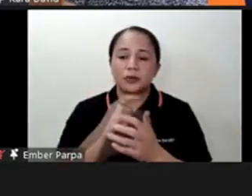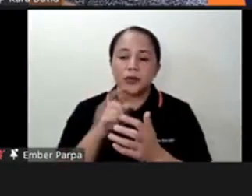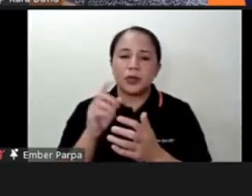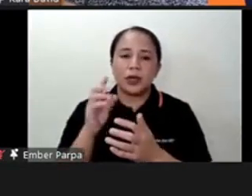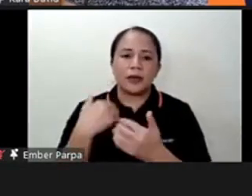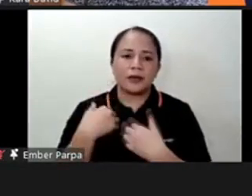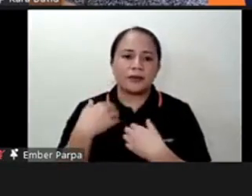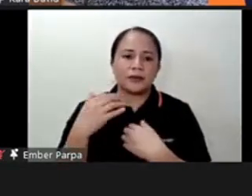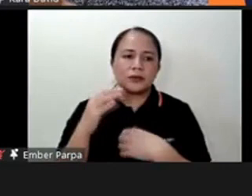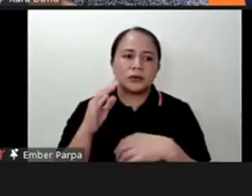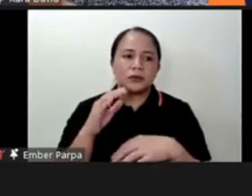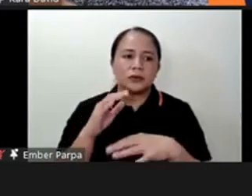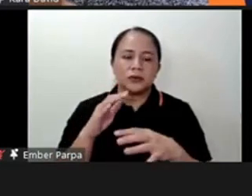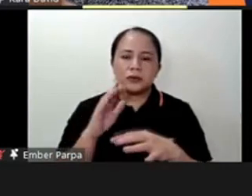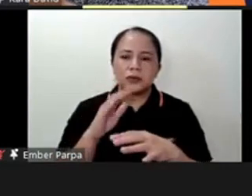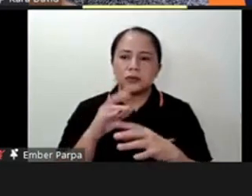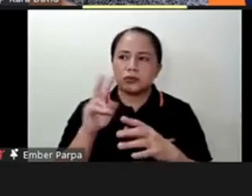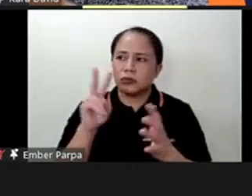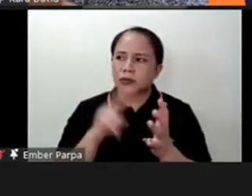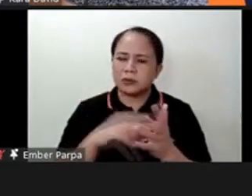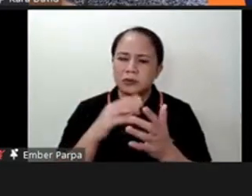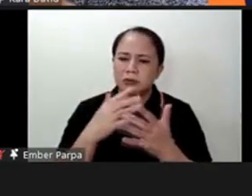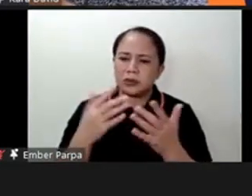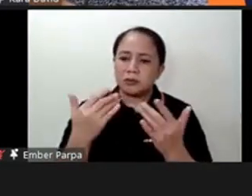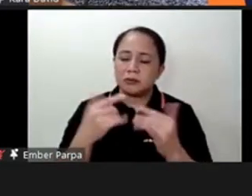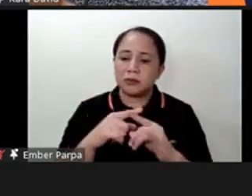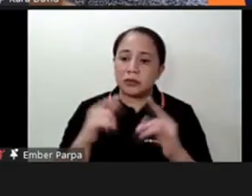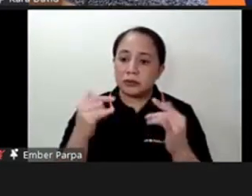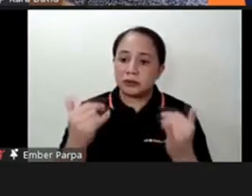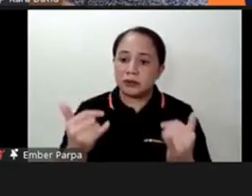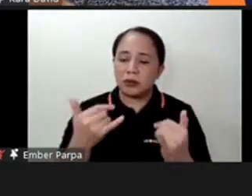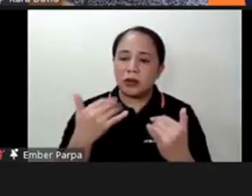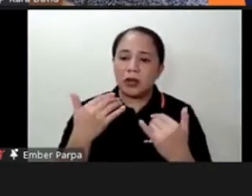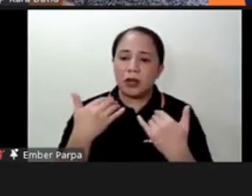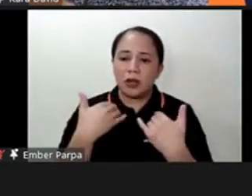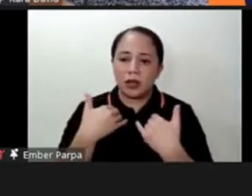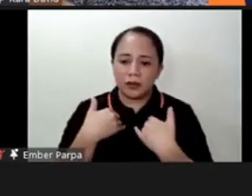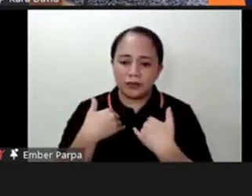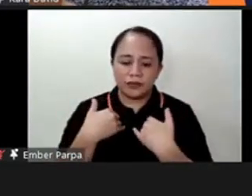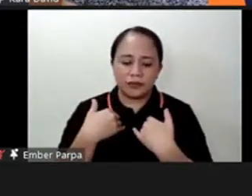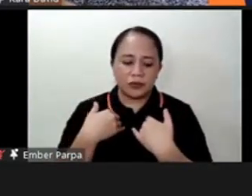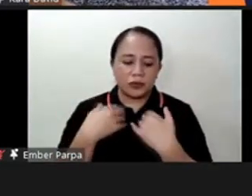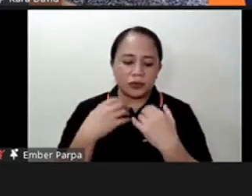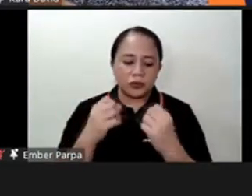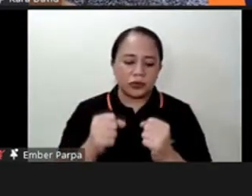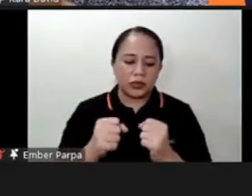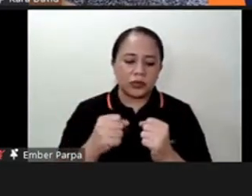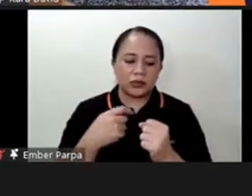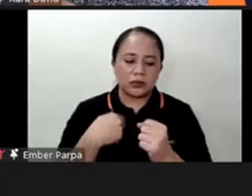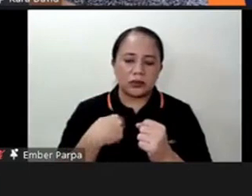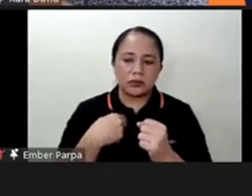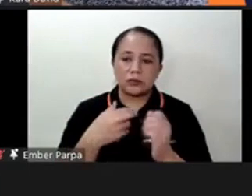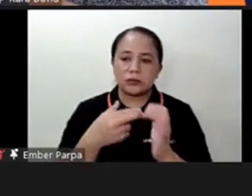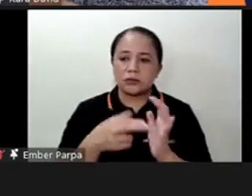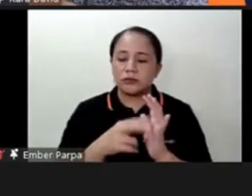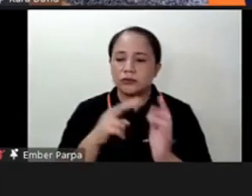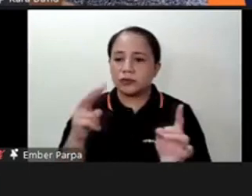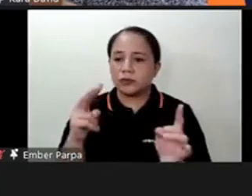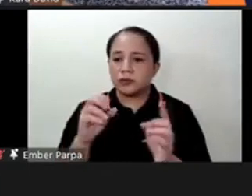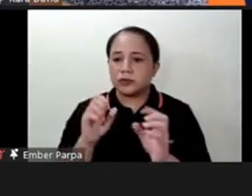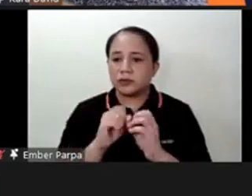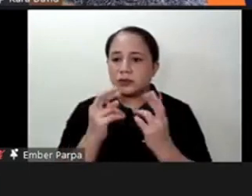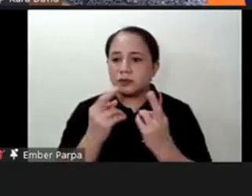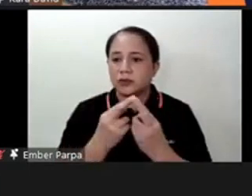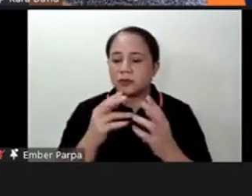already 2,000 something. But this one reached, because you can also even view the webinars even after the